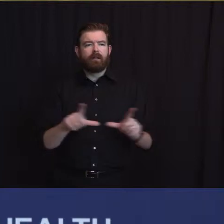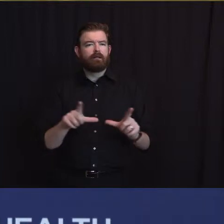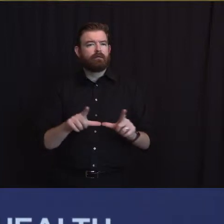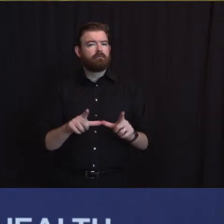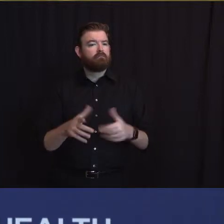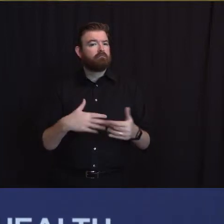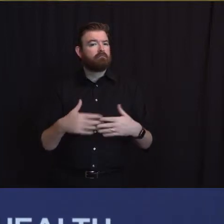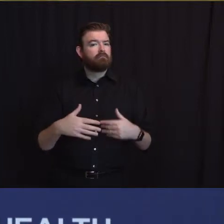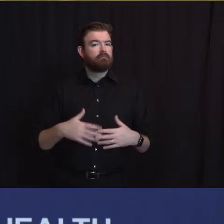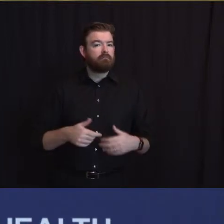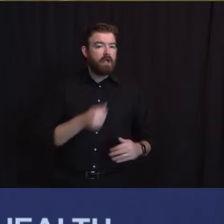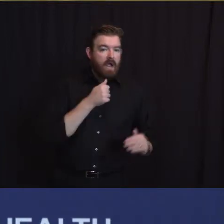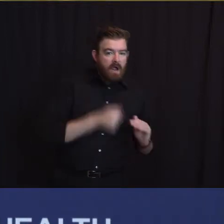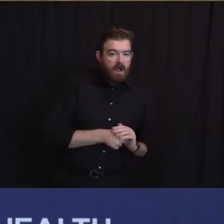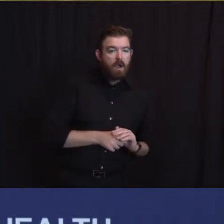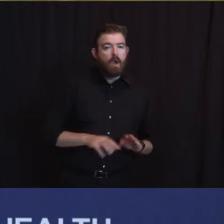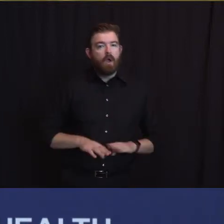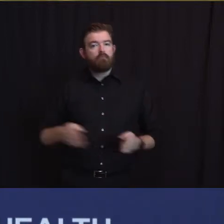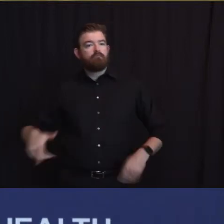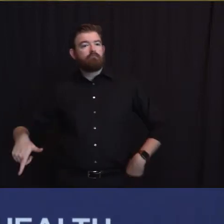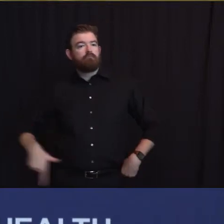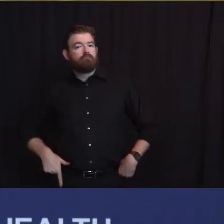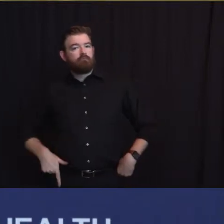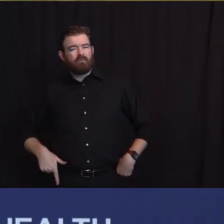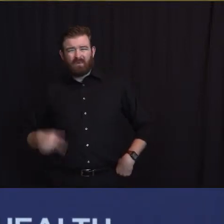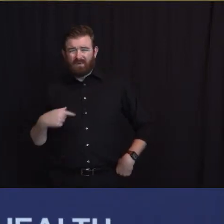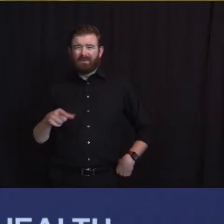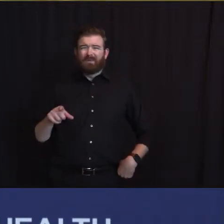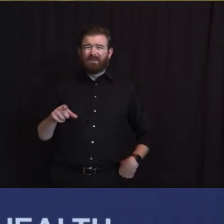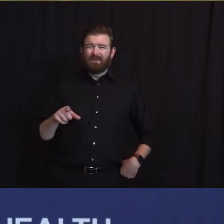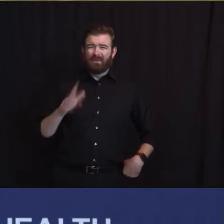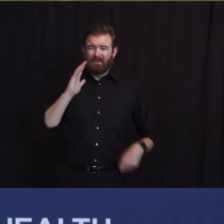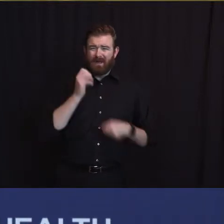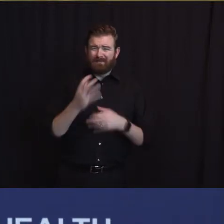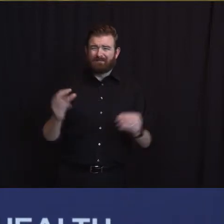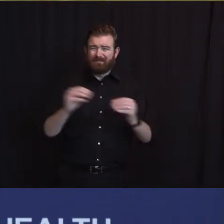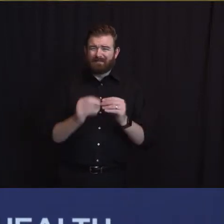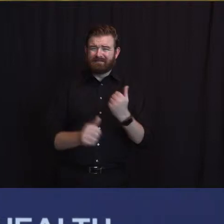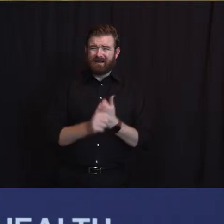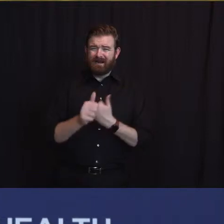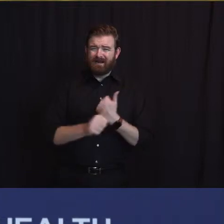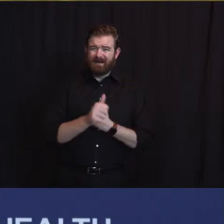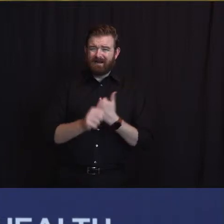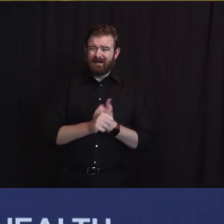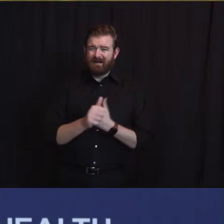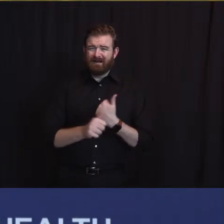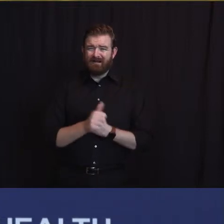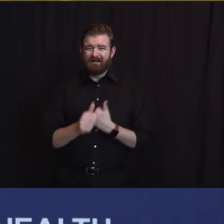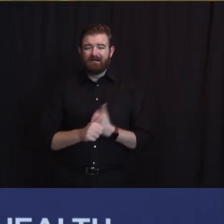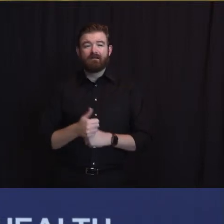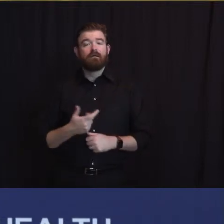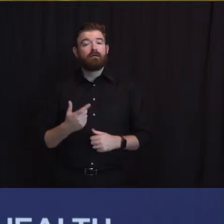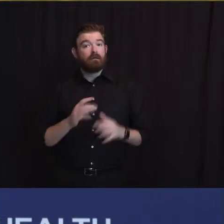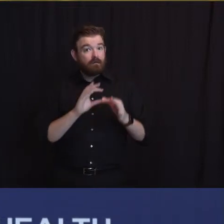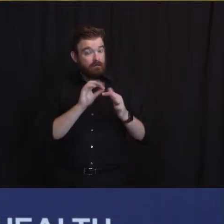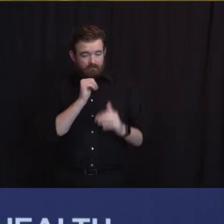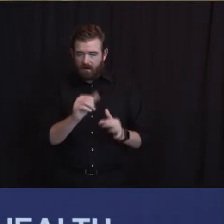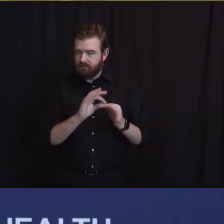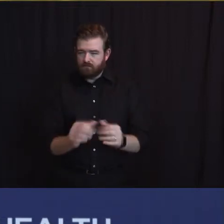leads to a more dangerous state. It has nothing whatsoever to do with anyone's race. I apologize, that's where we are and that's where we're going to stay. Thank you. Hey, Matt.